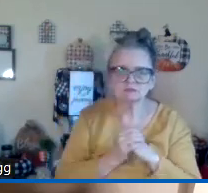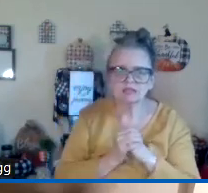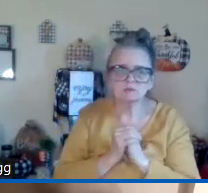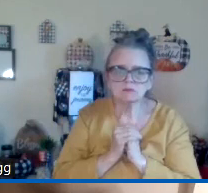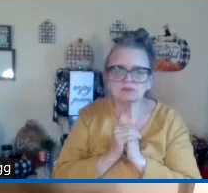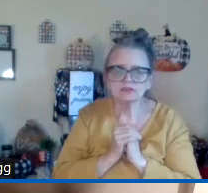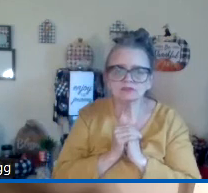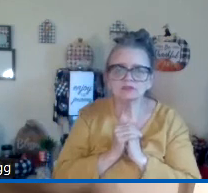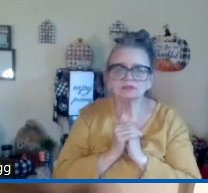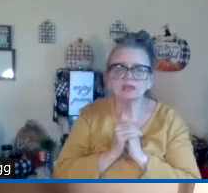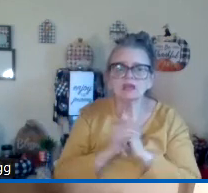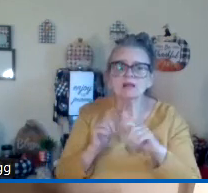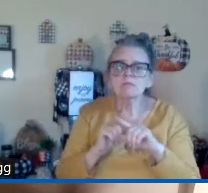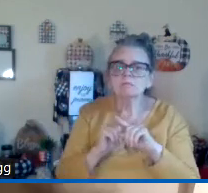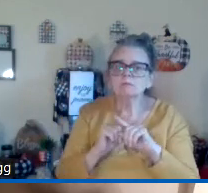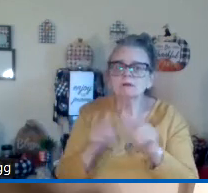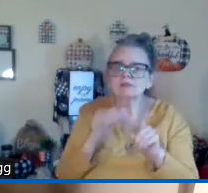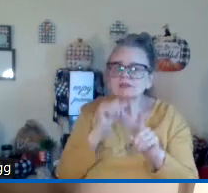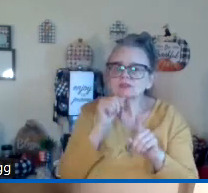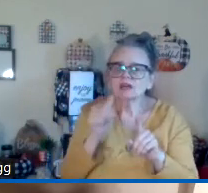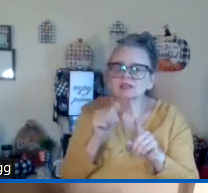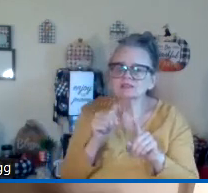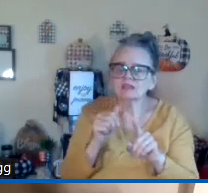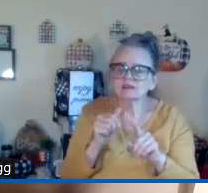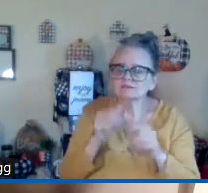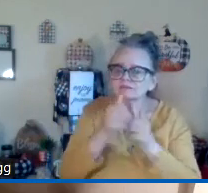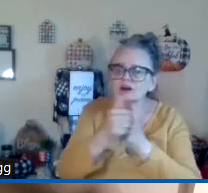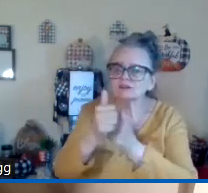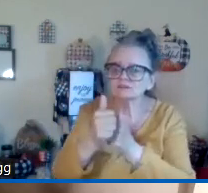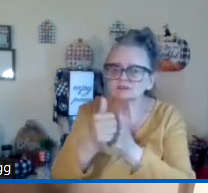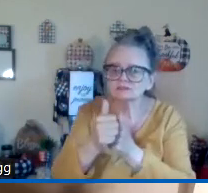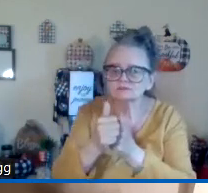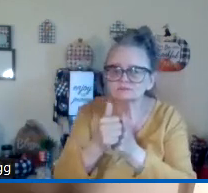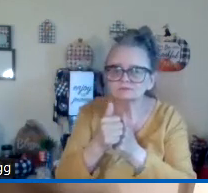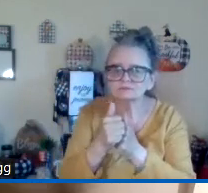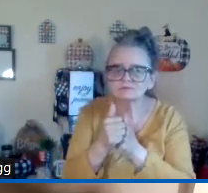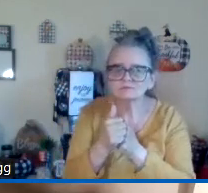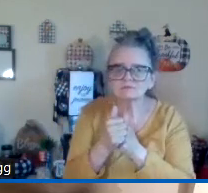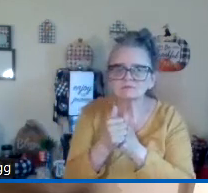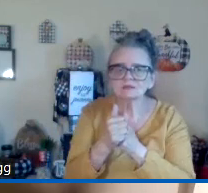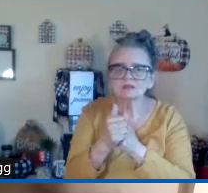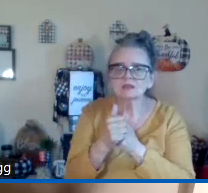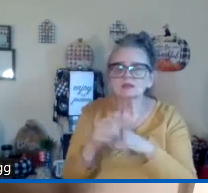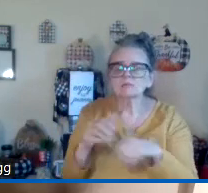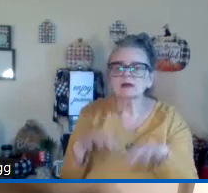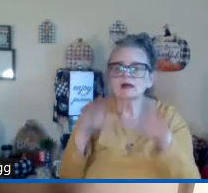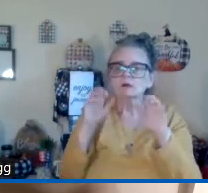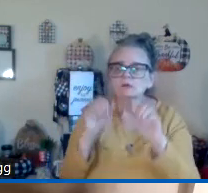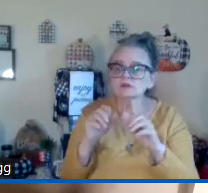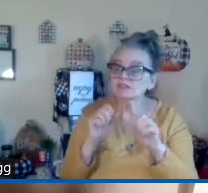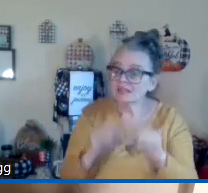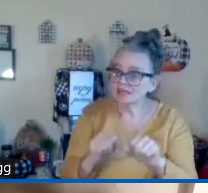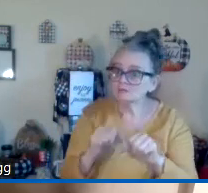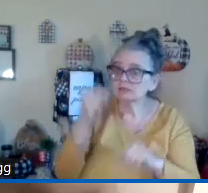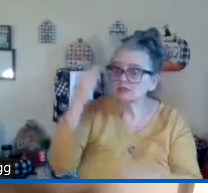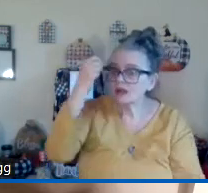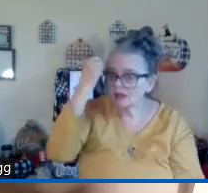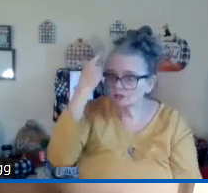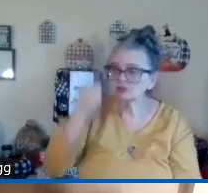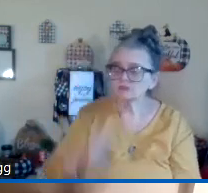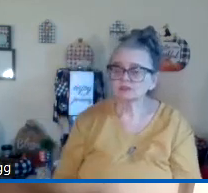fast. But they forget that they're headed themselves actually to become